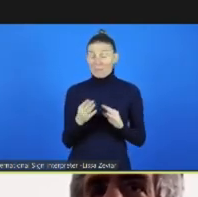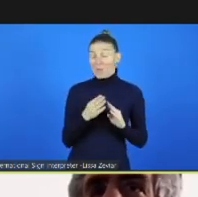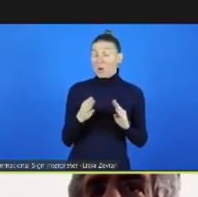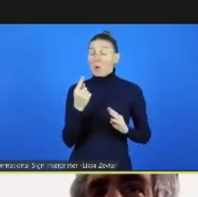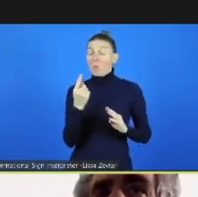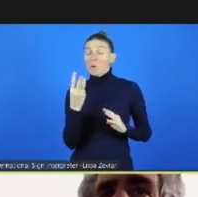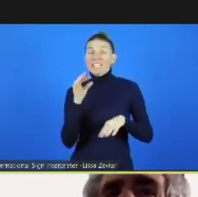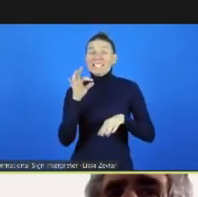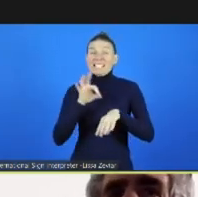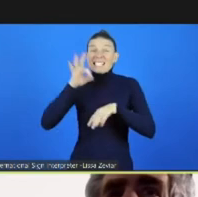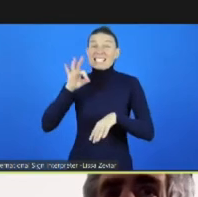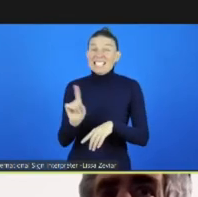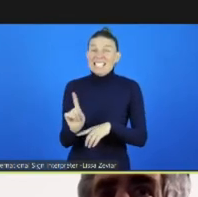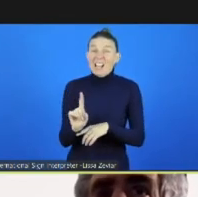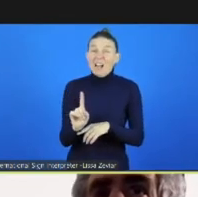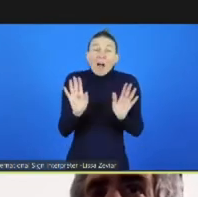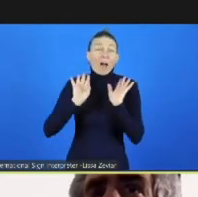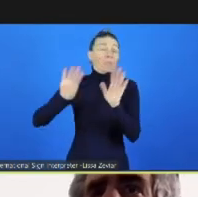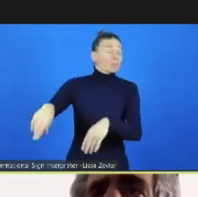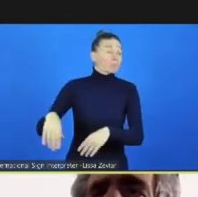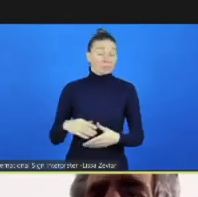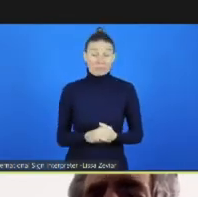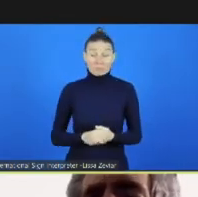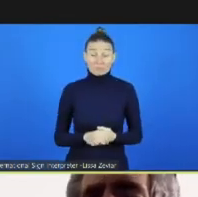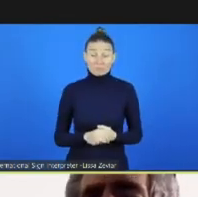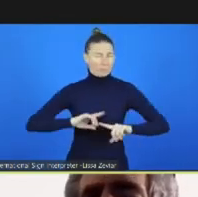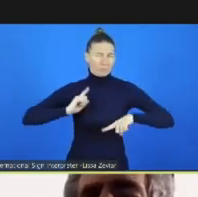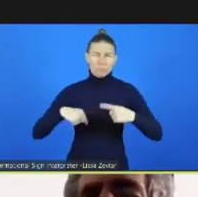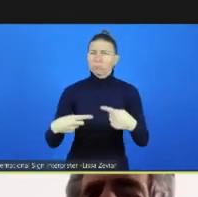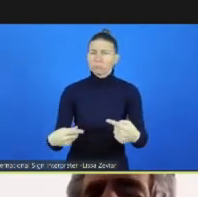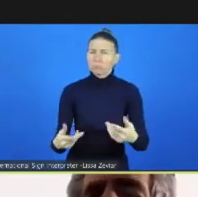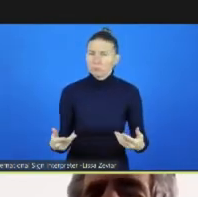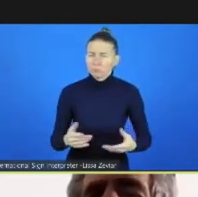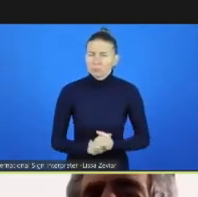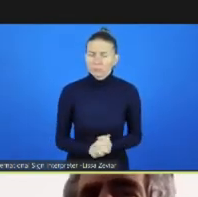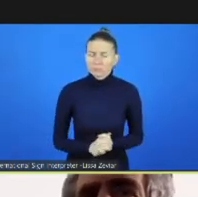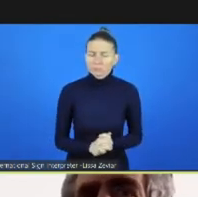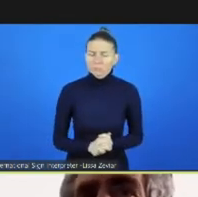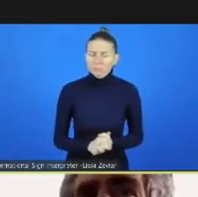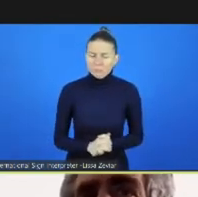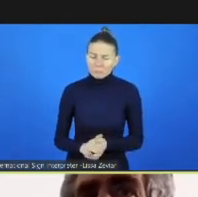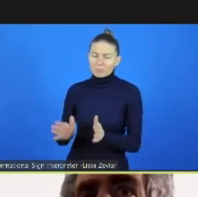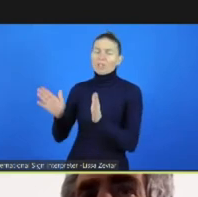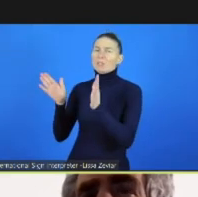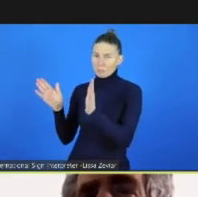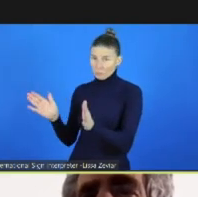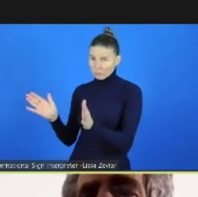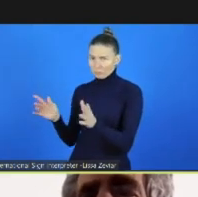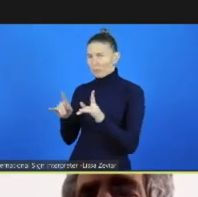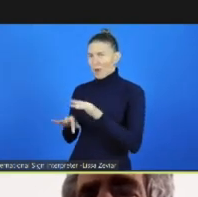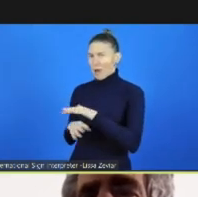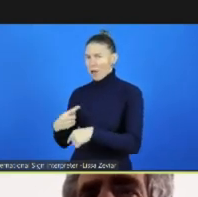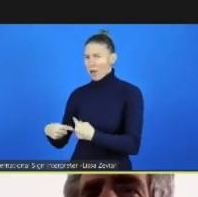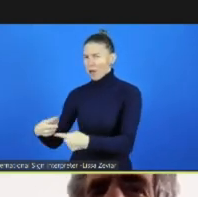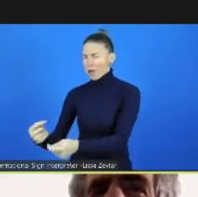well, we lose interest. And then there's been the not so quiet revolution in some